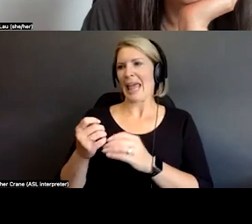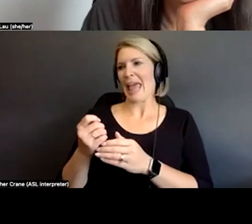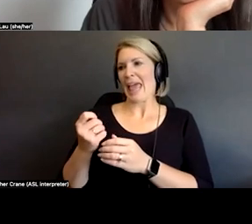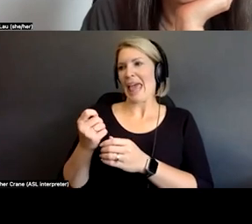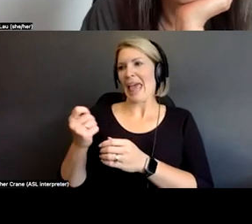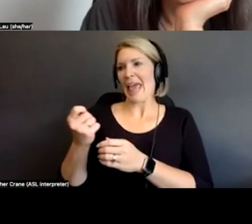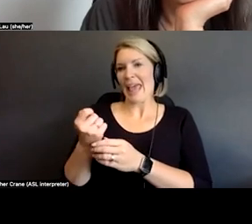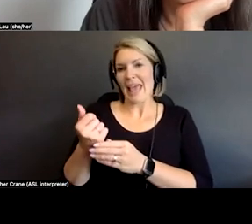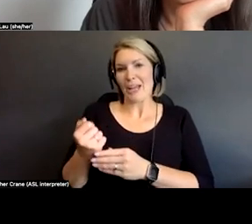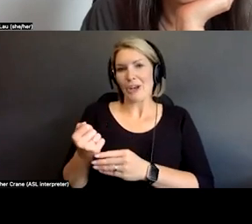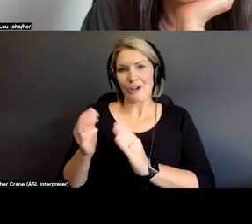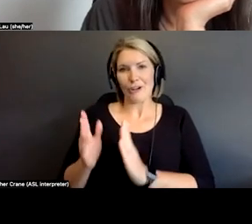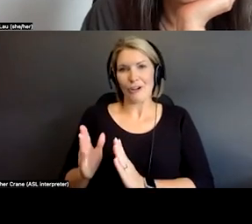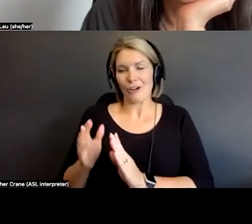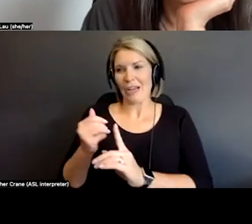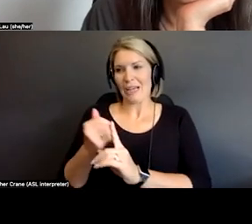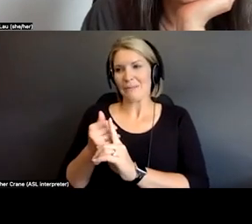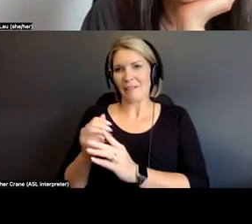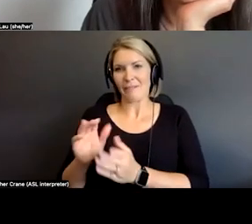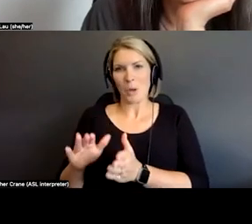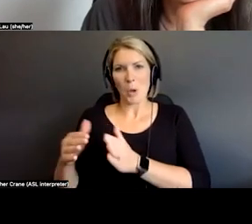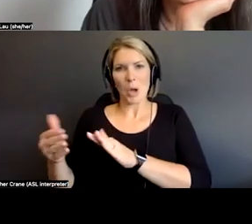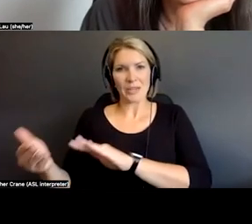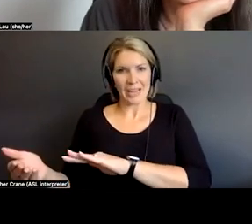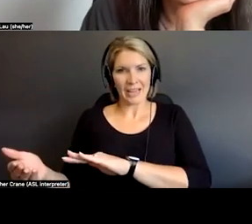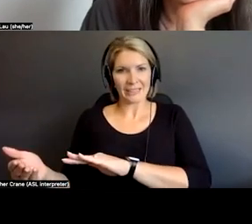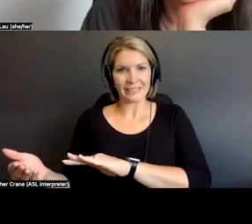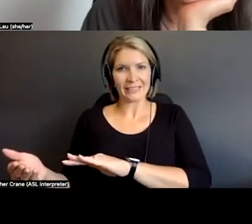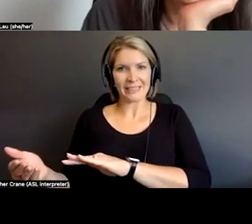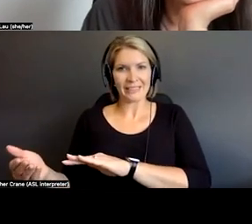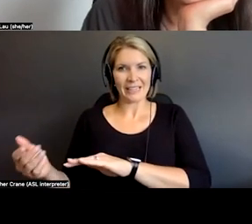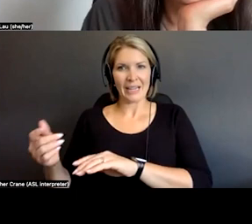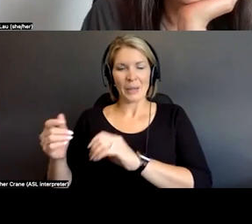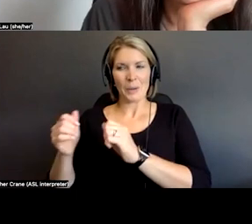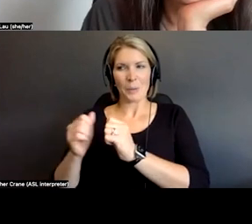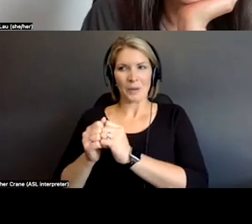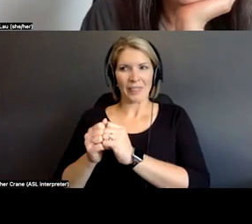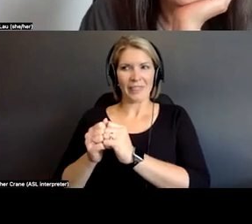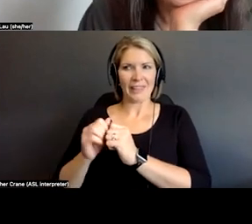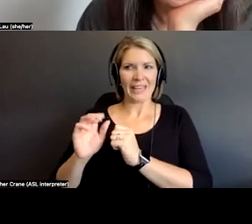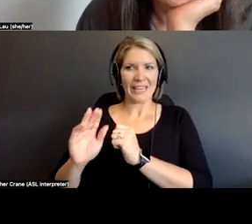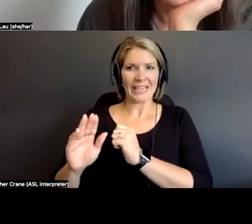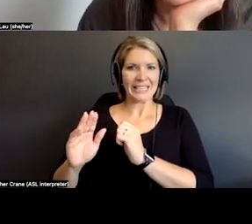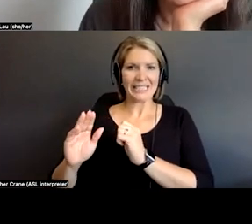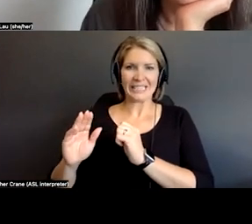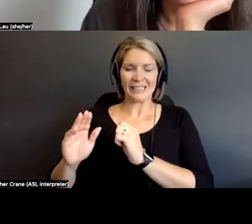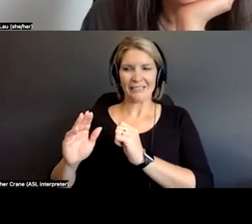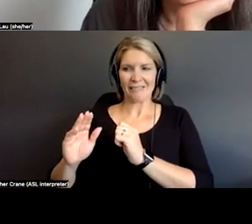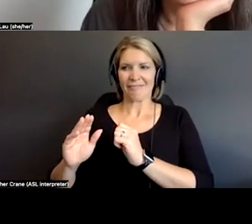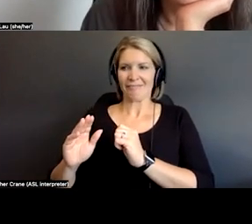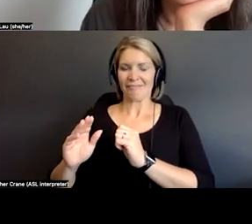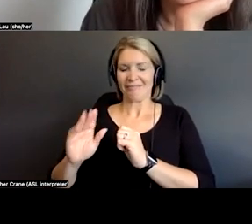in his office in this Harlequin-esque kind of publishing house. And